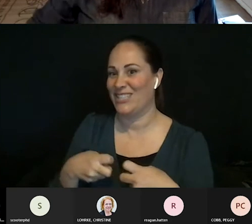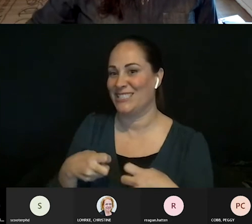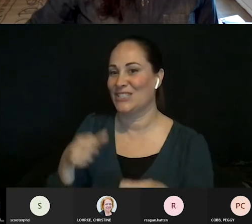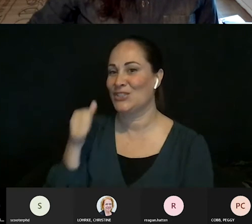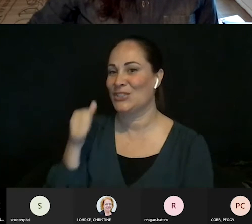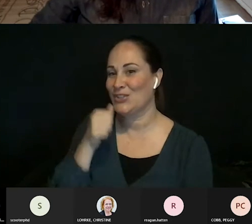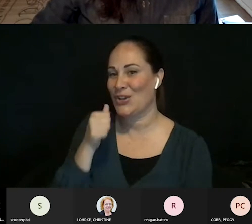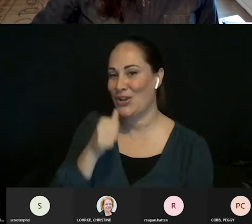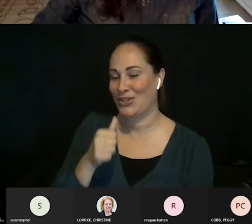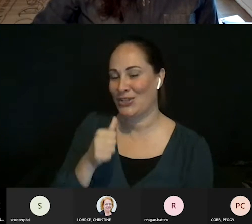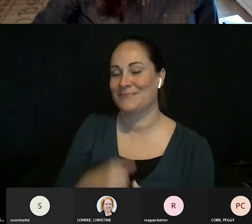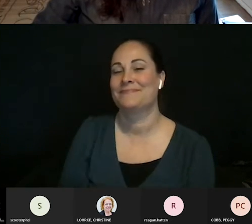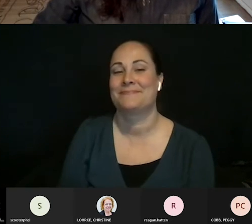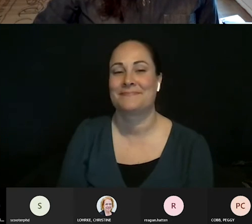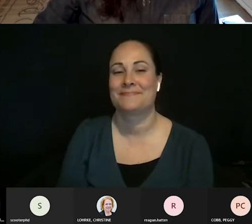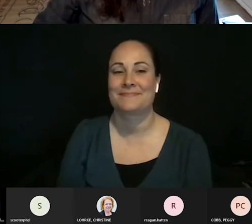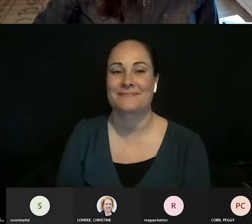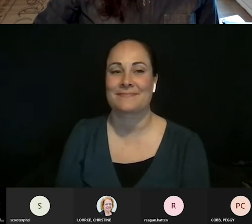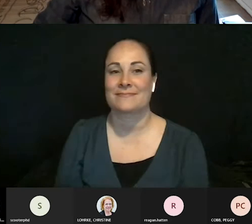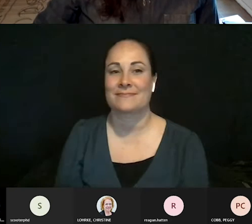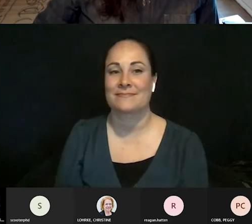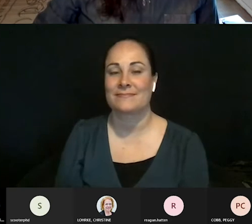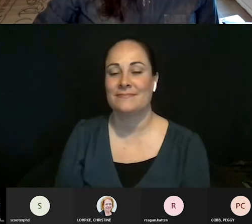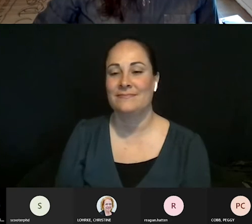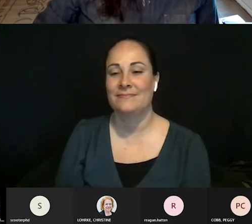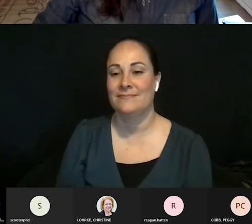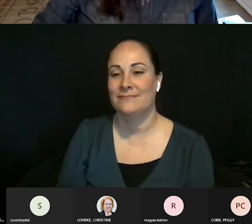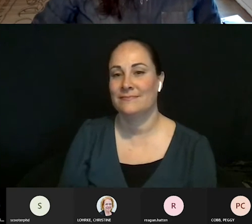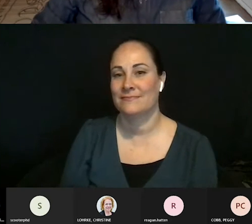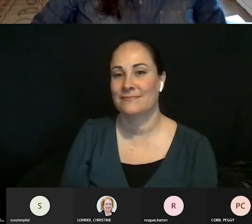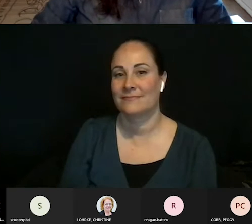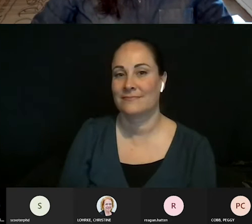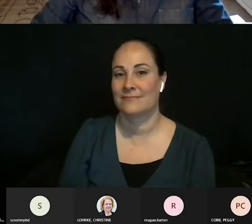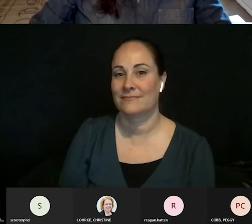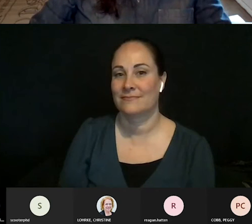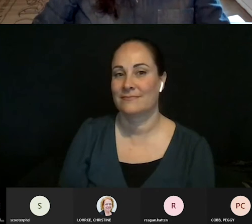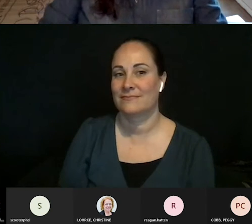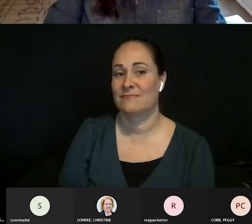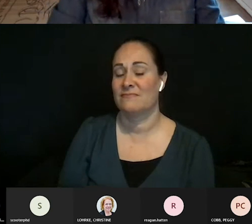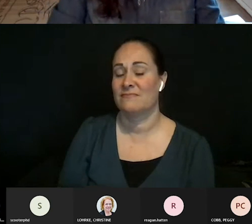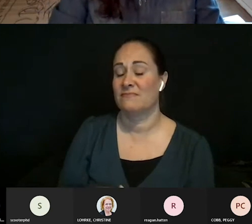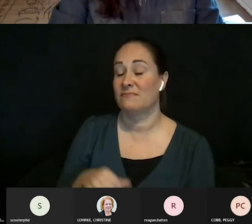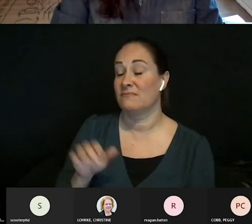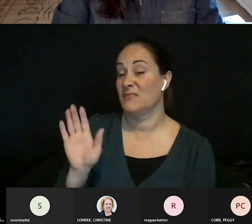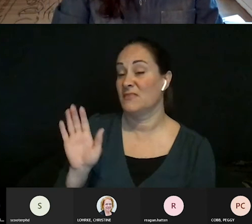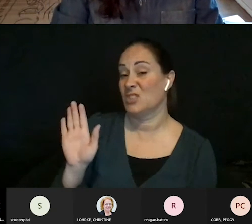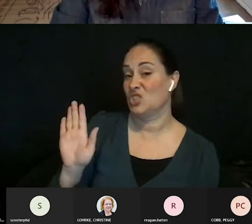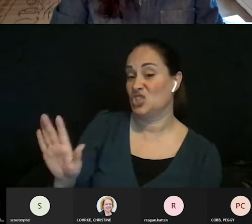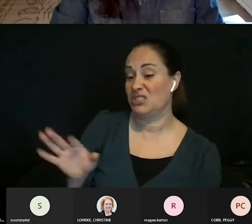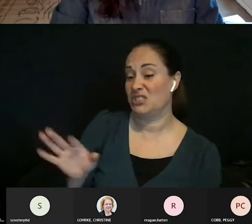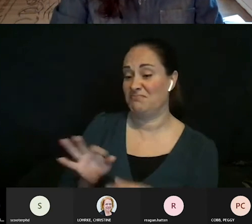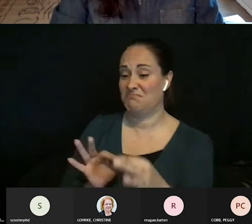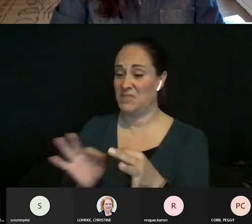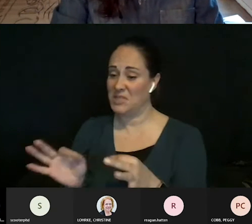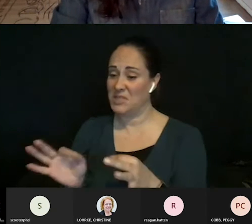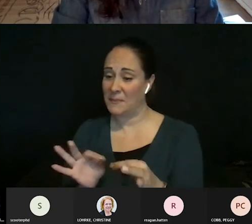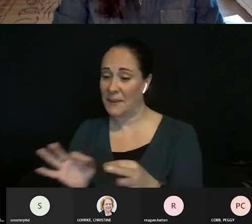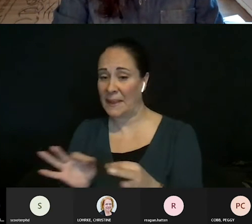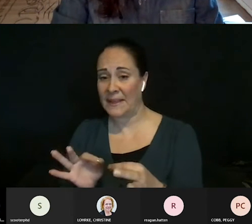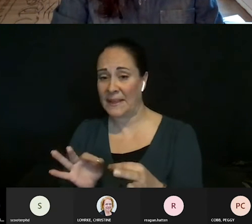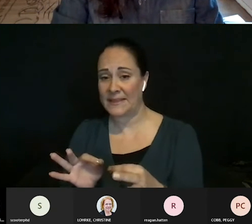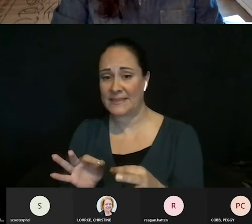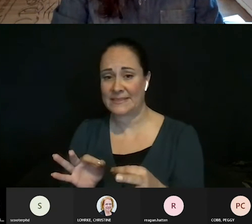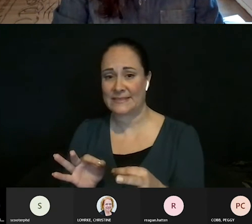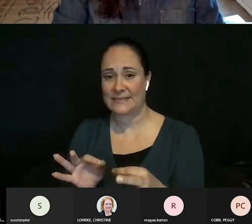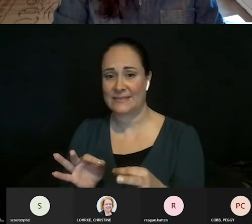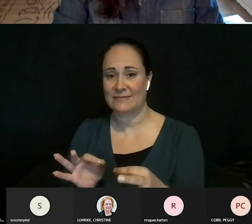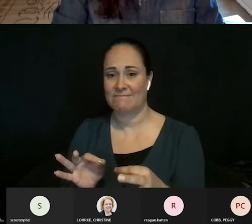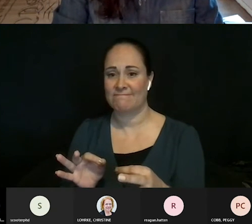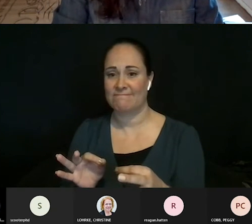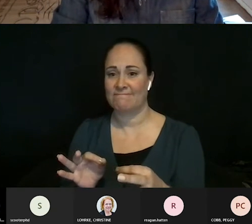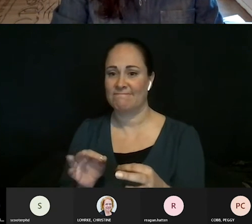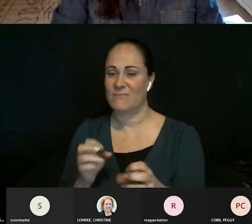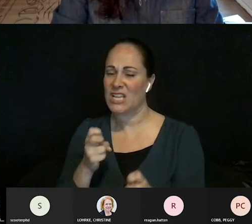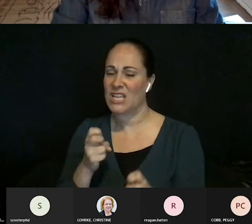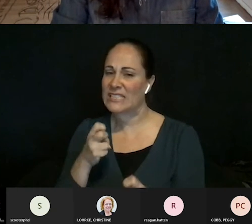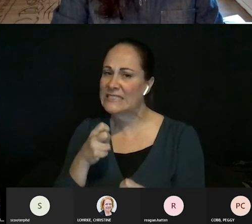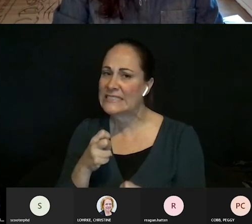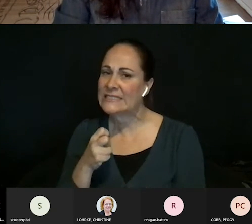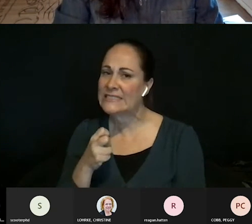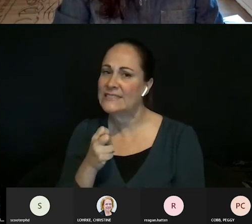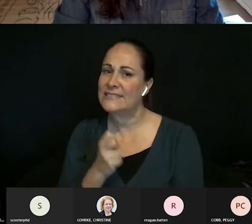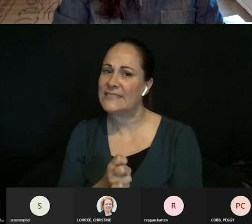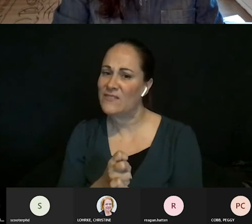thing, Physics Girl. And she explains a whole lot of complex ideas in a really simple fashion.